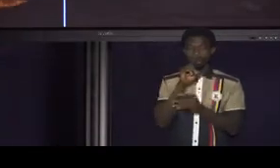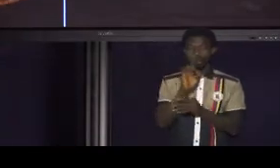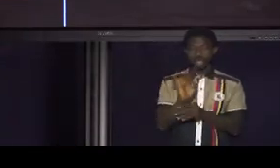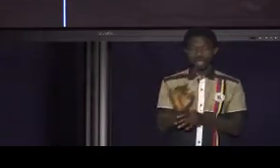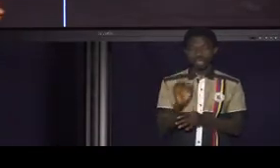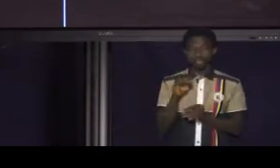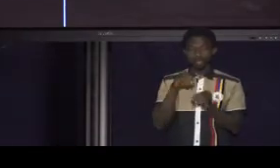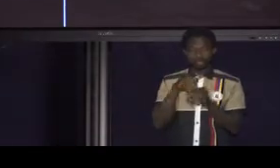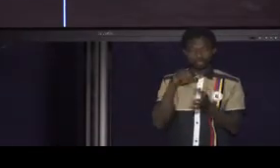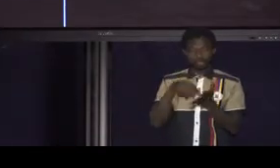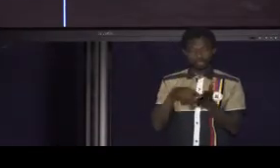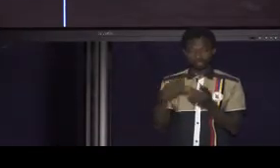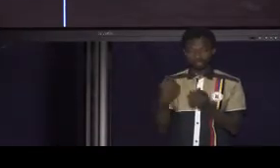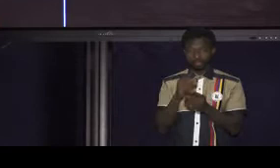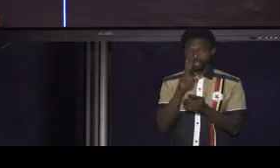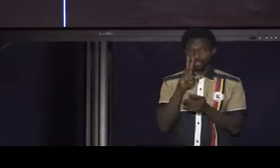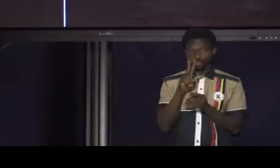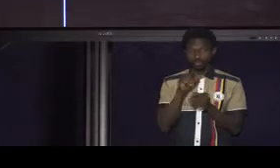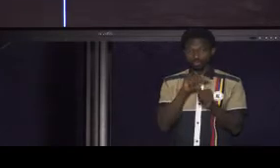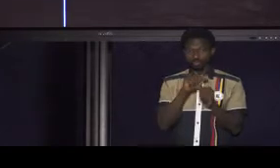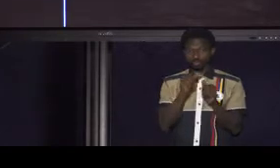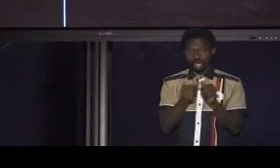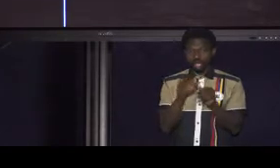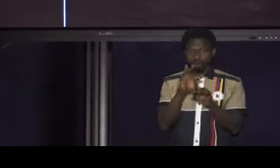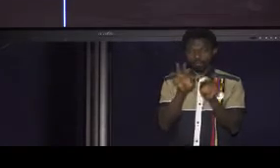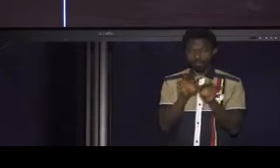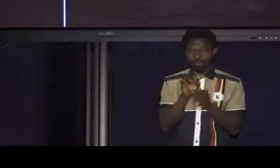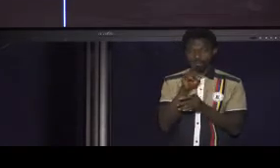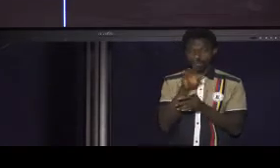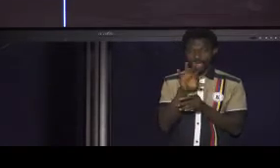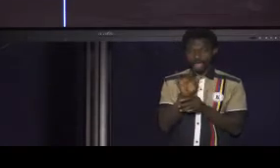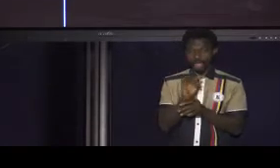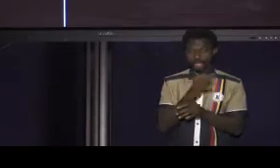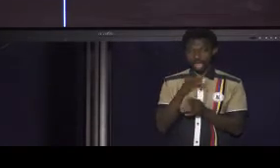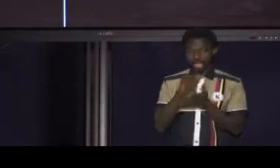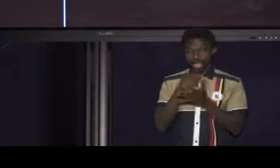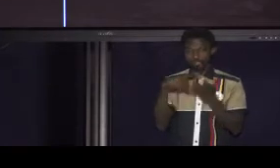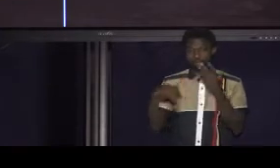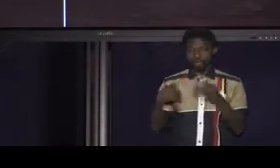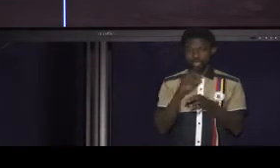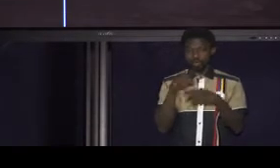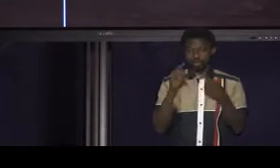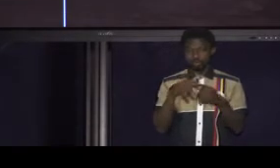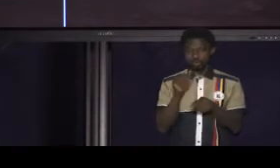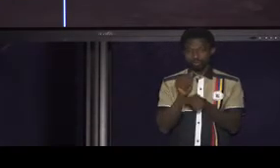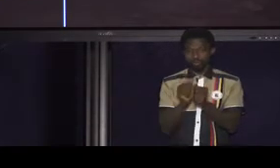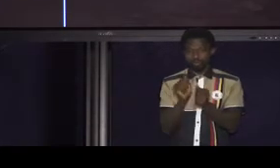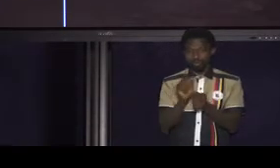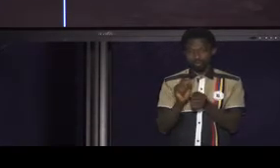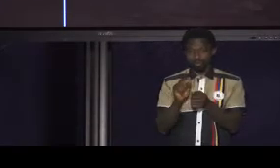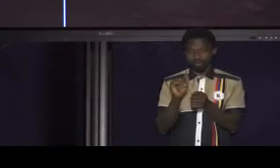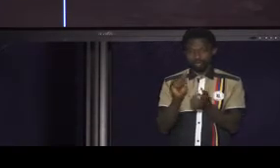So in this case, only two angles form that 180, and that is the one we're going to work with.